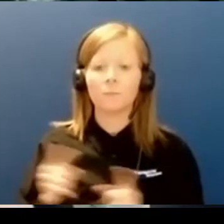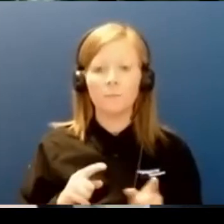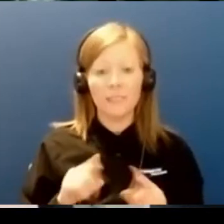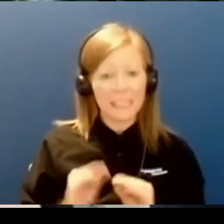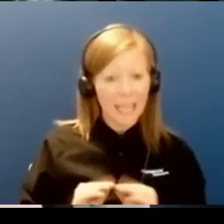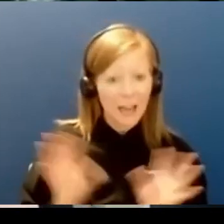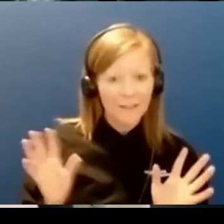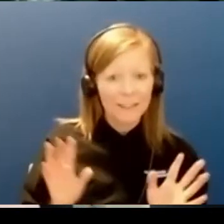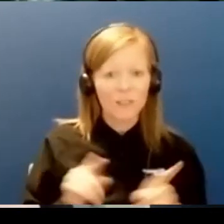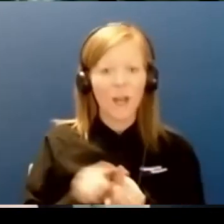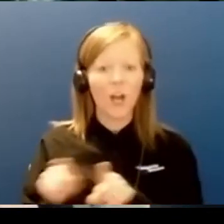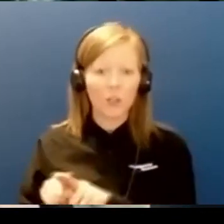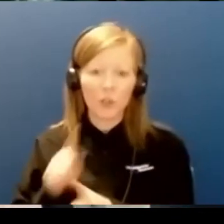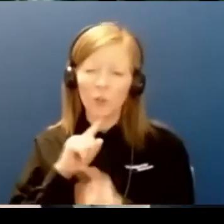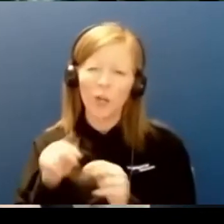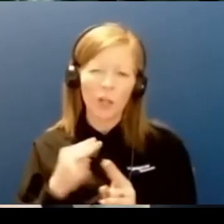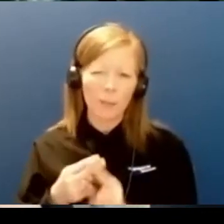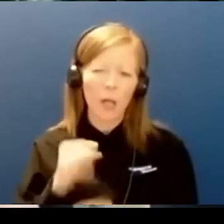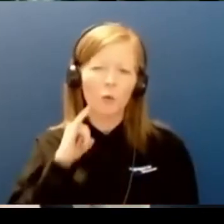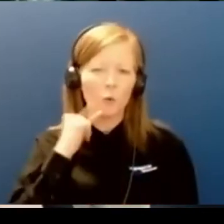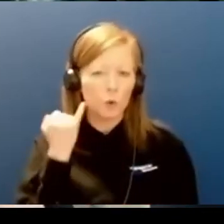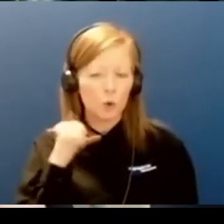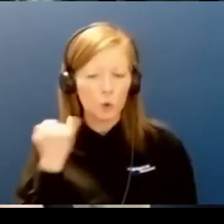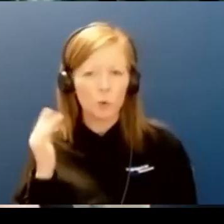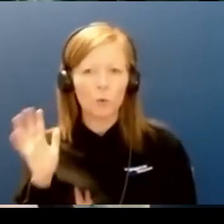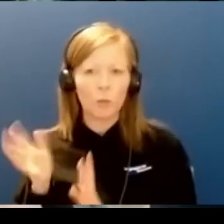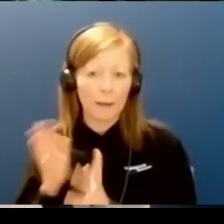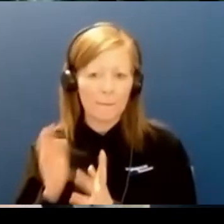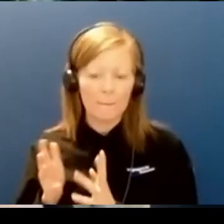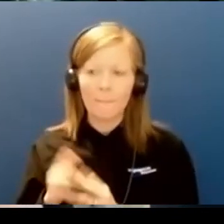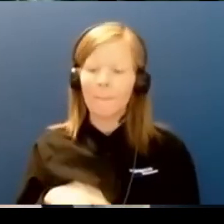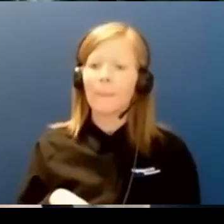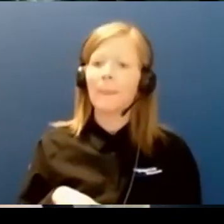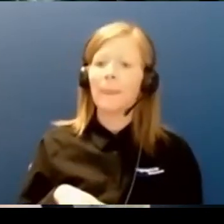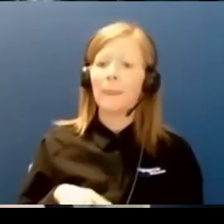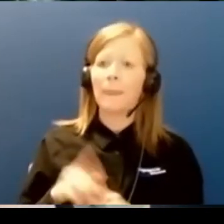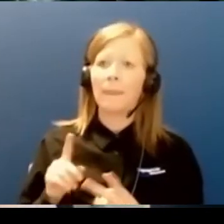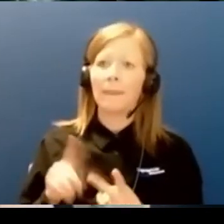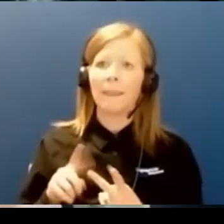talked about like the juices, the chocolate